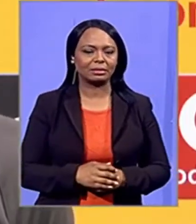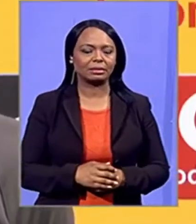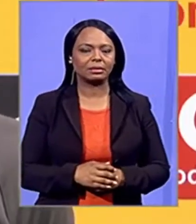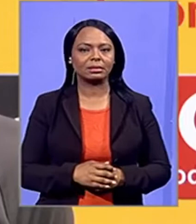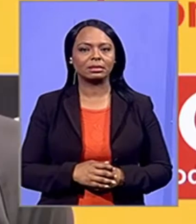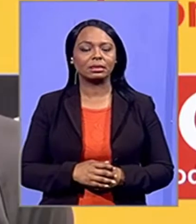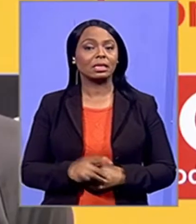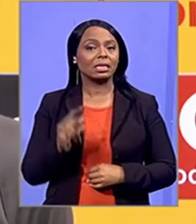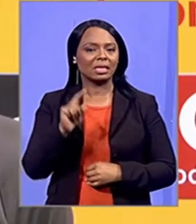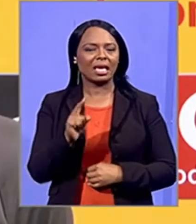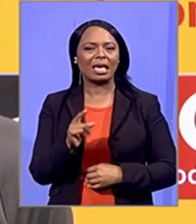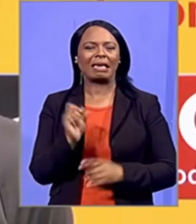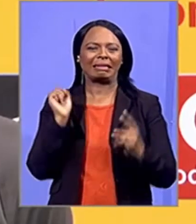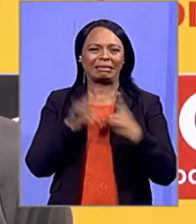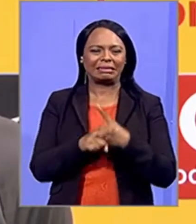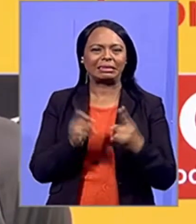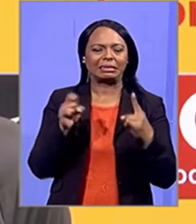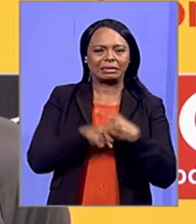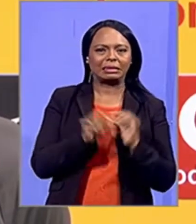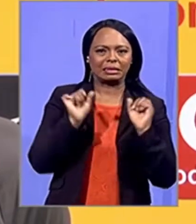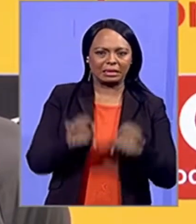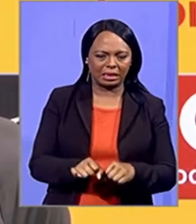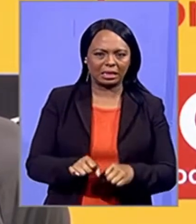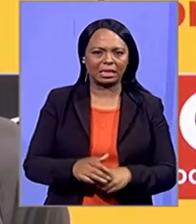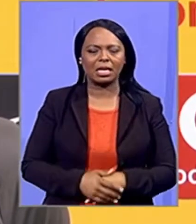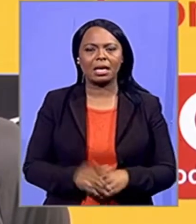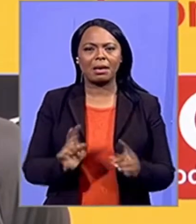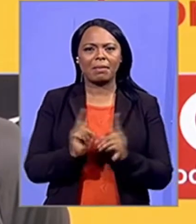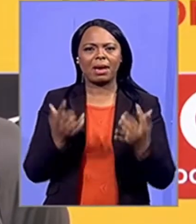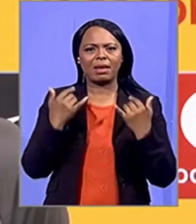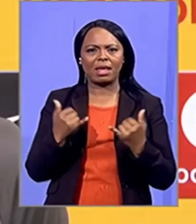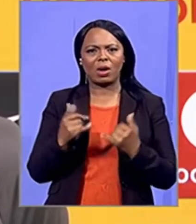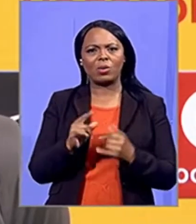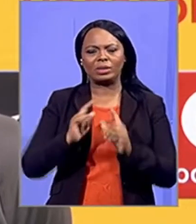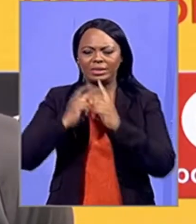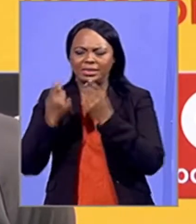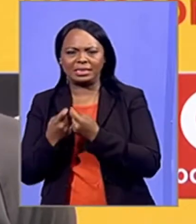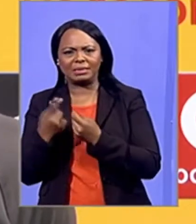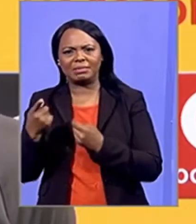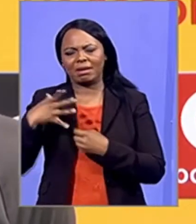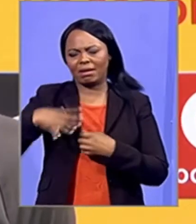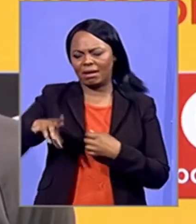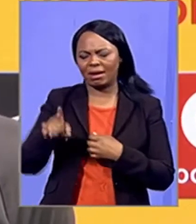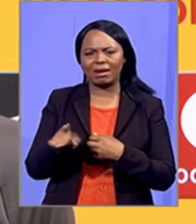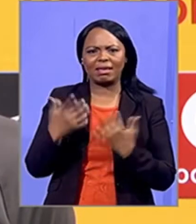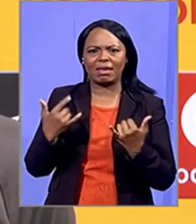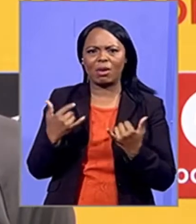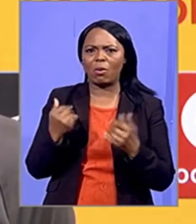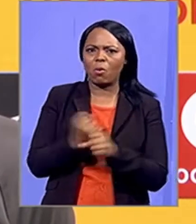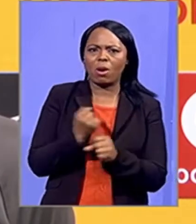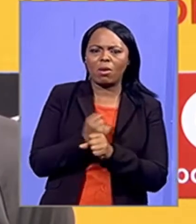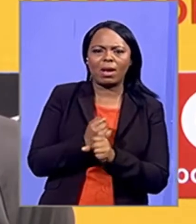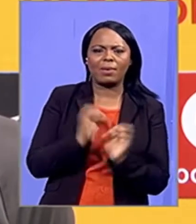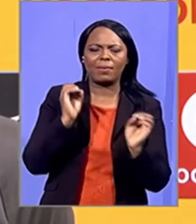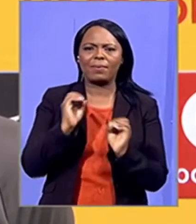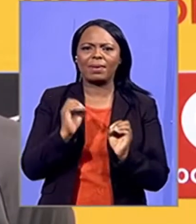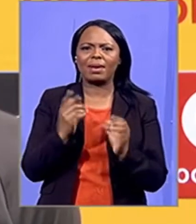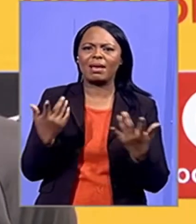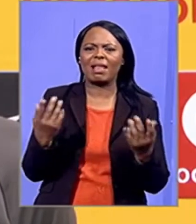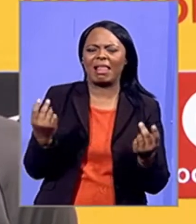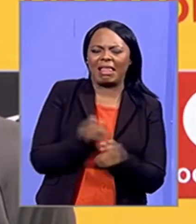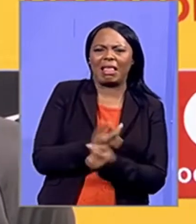been conceding goals that you could see that the opposition team didn't work for. We just give the goals away,